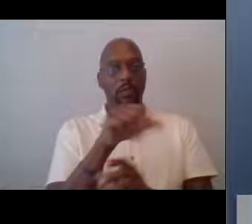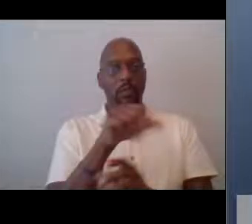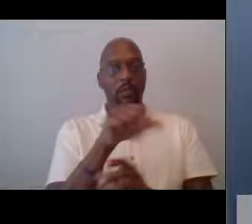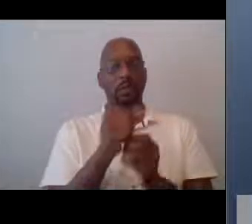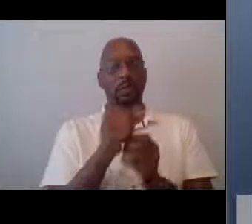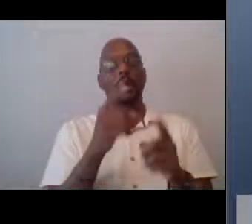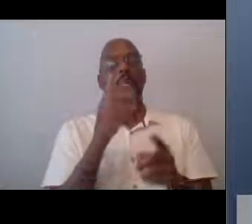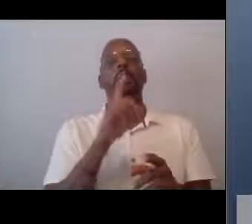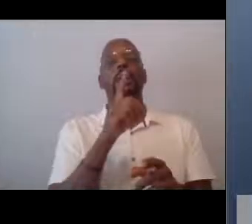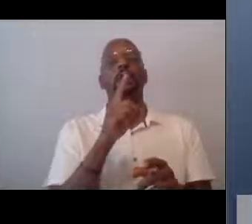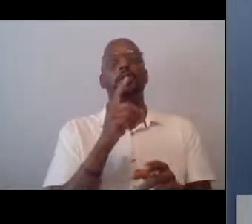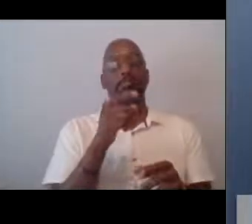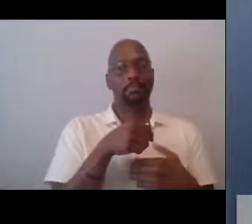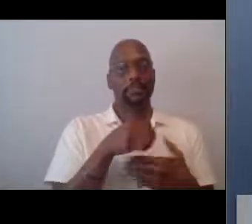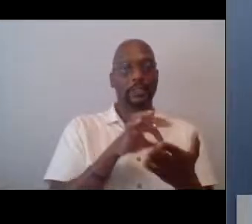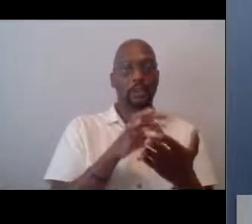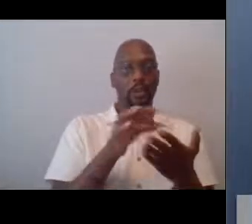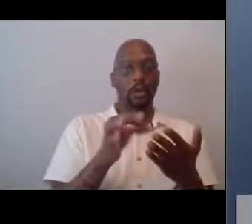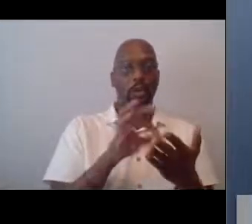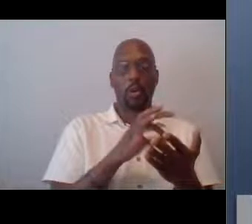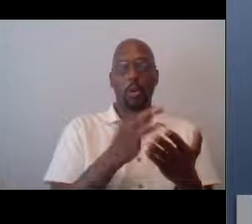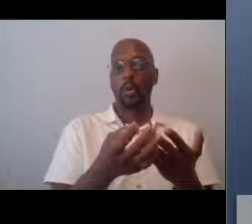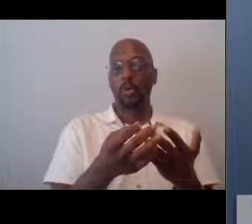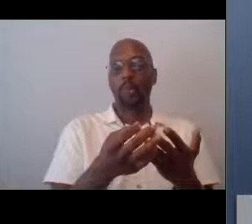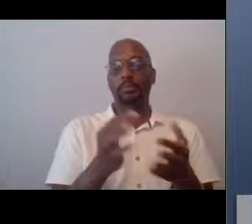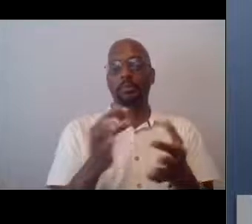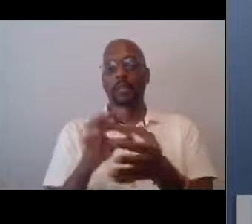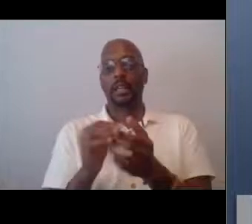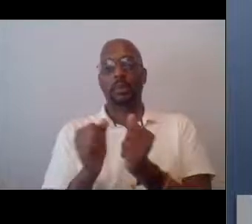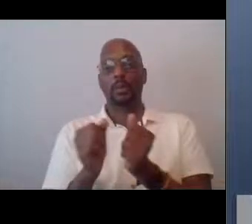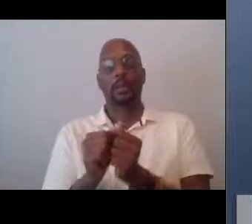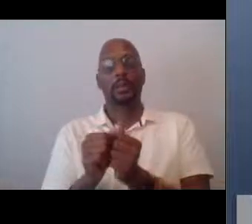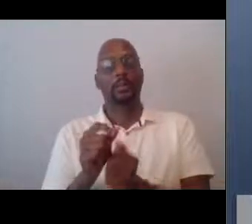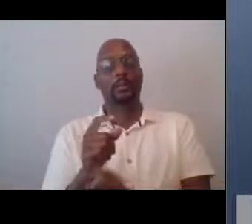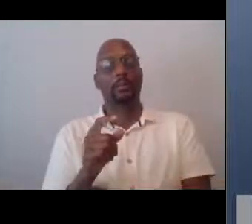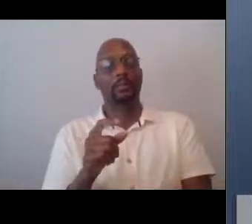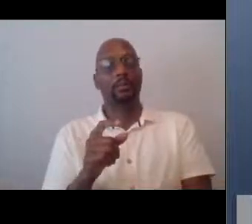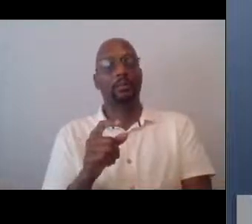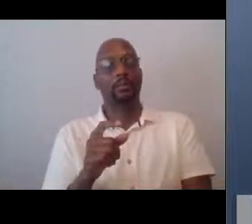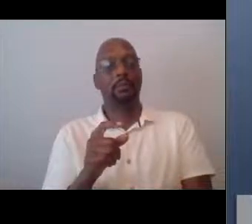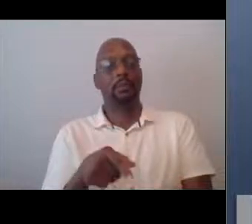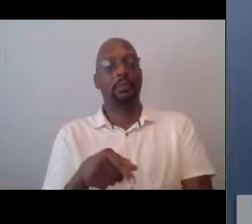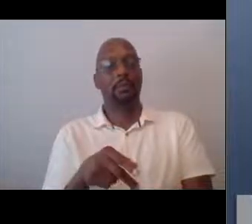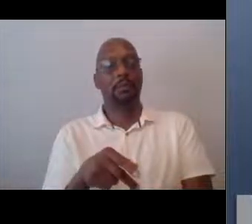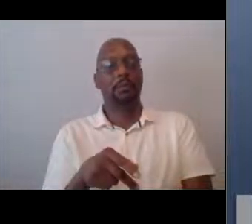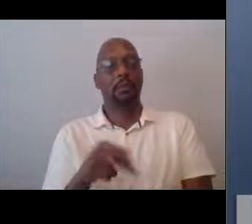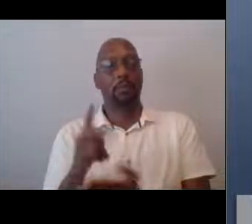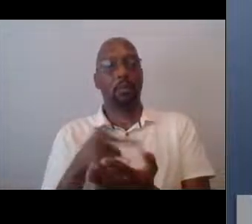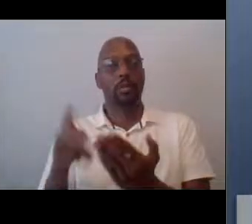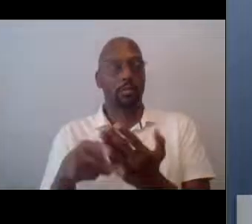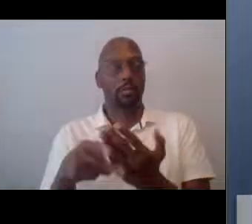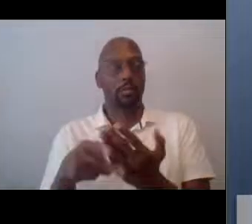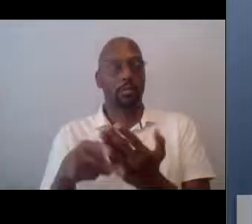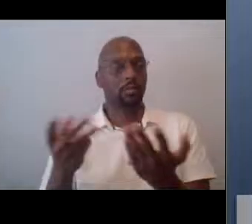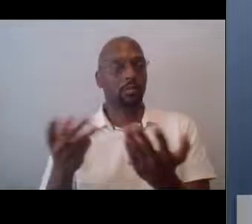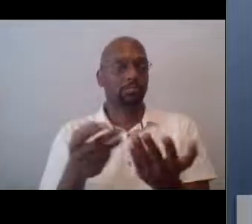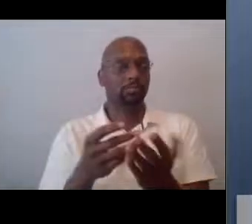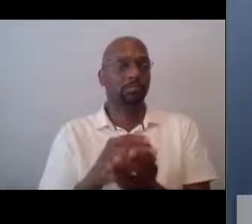ultimately the scoring criteria are consistent with CAPTI principles and SB1 program guidelines, and that they are